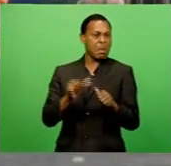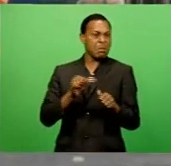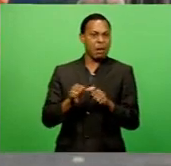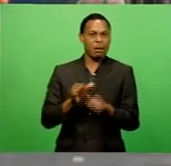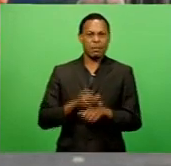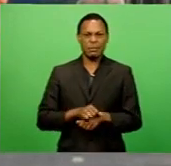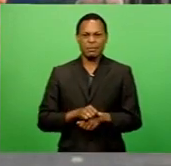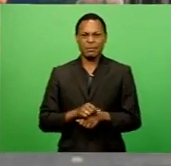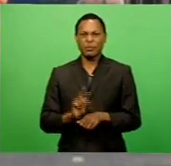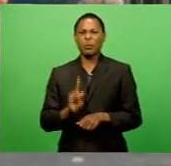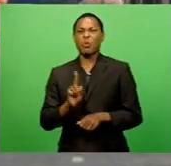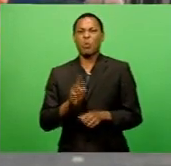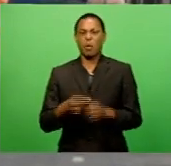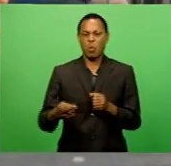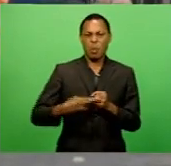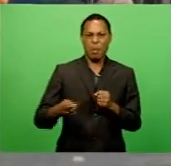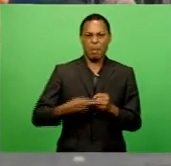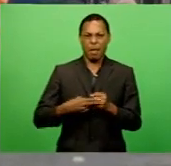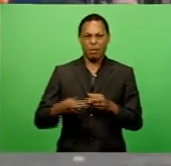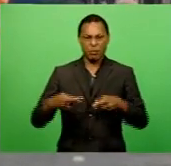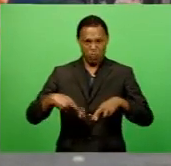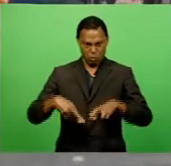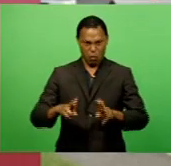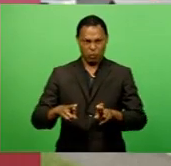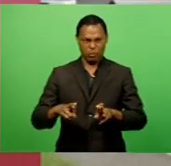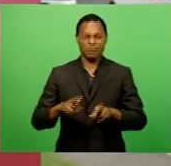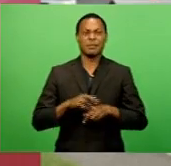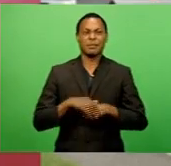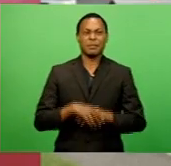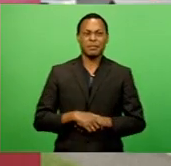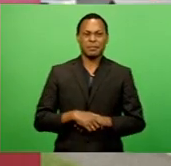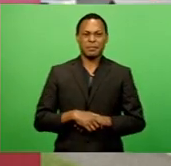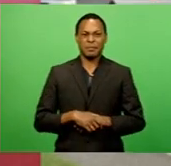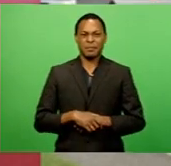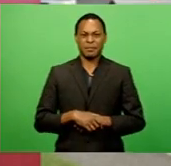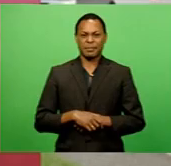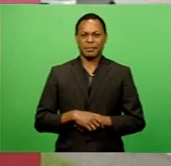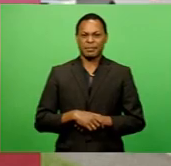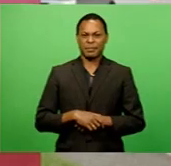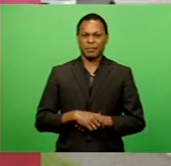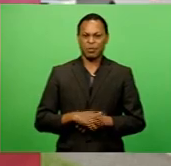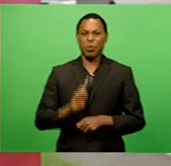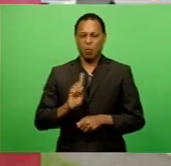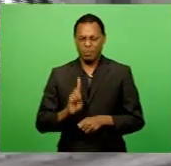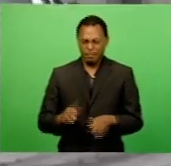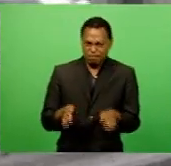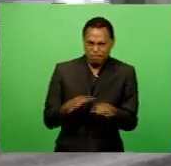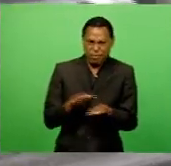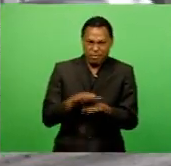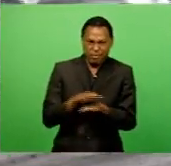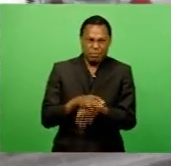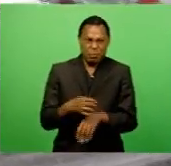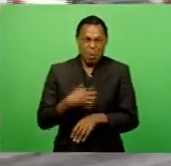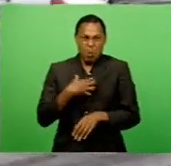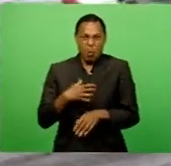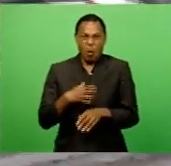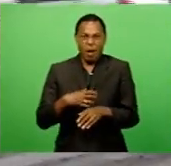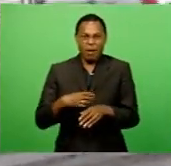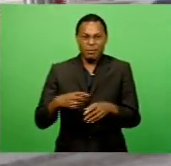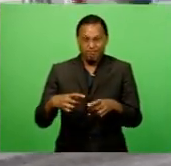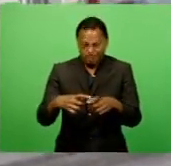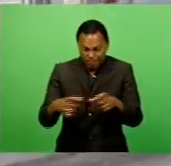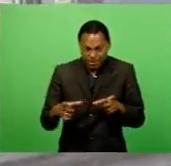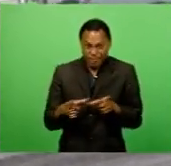but redirecting money to TCASA damage doesn't help. They can patch up as many of the potholes as possible and at the same time try to have